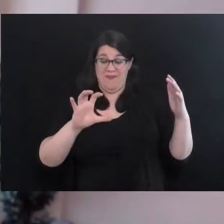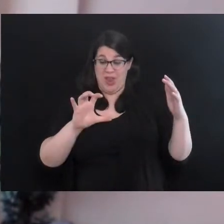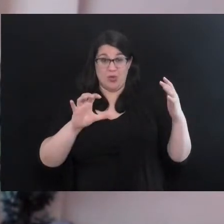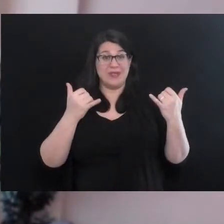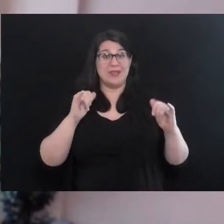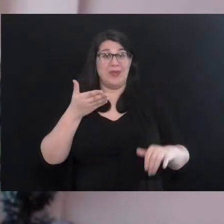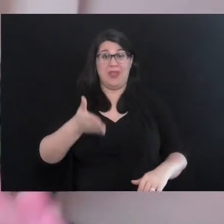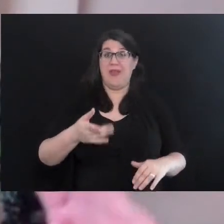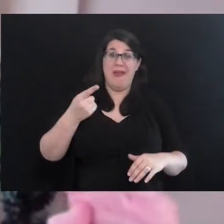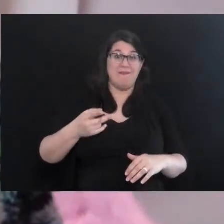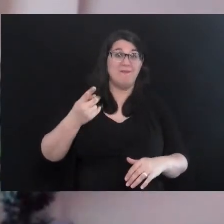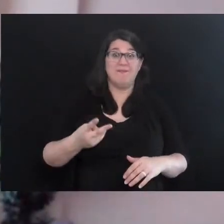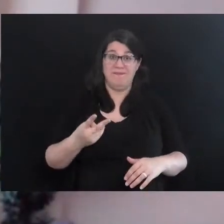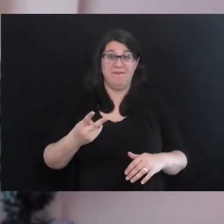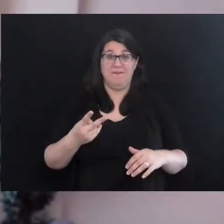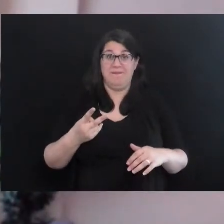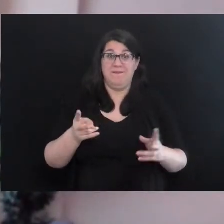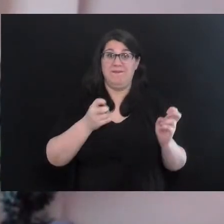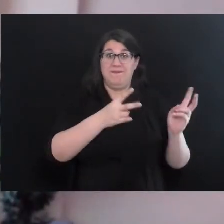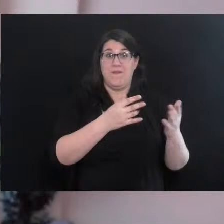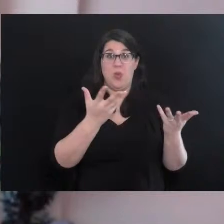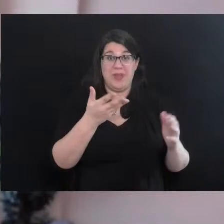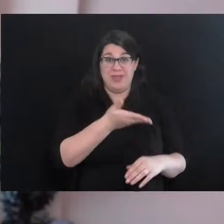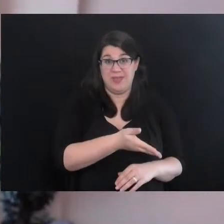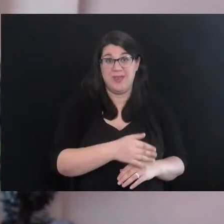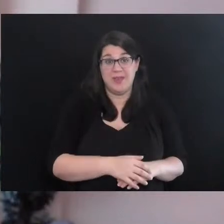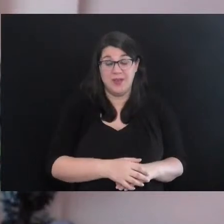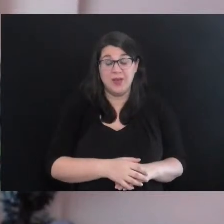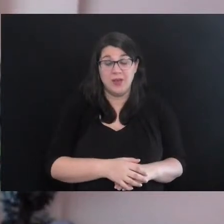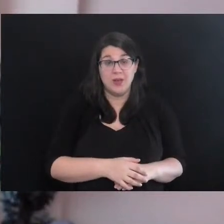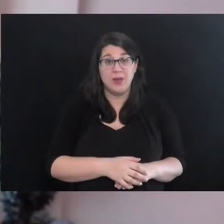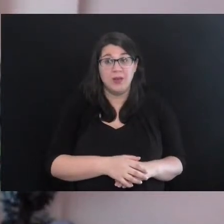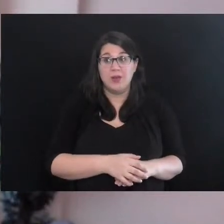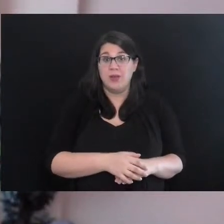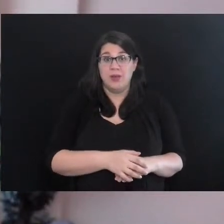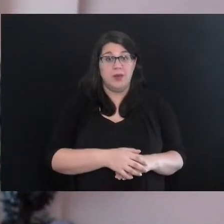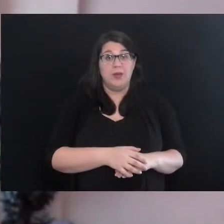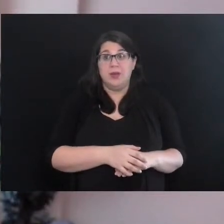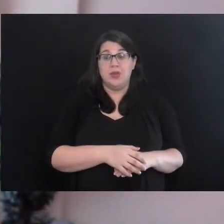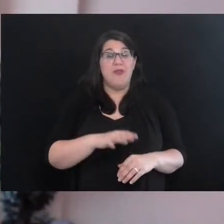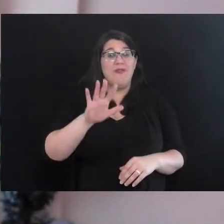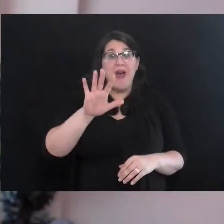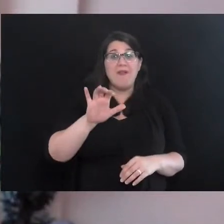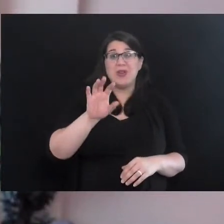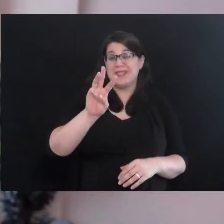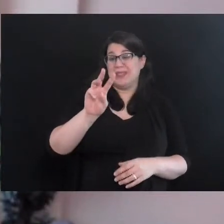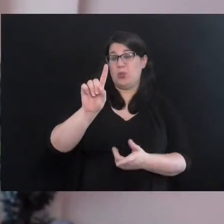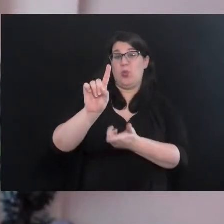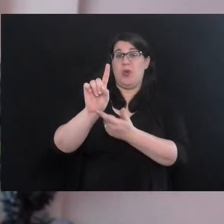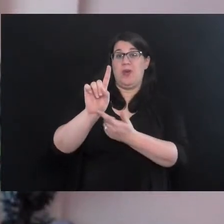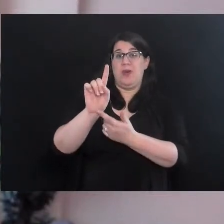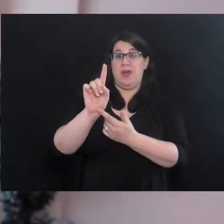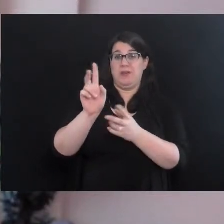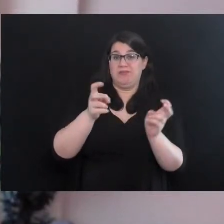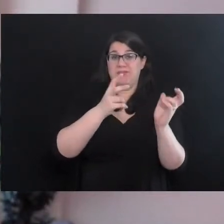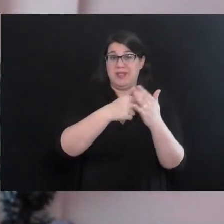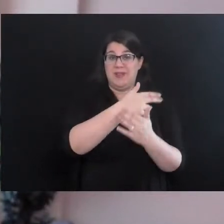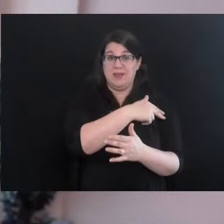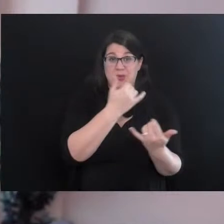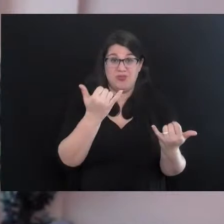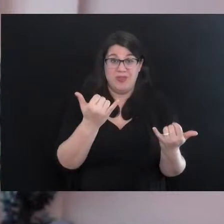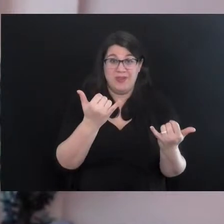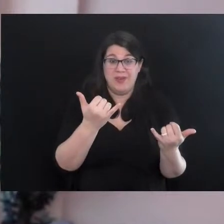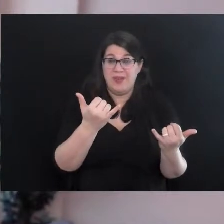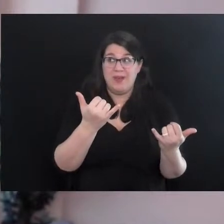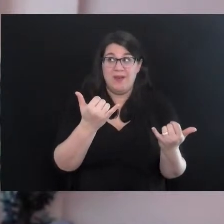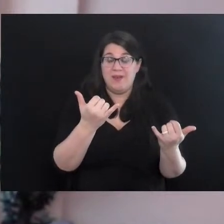with COVID patients. And so we only have, from the 561 patients in hospital beds,